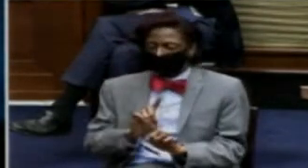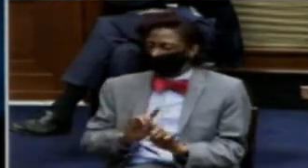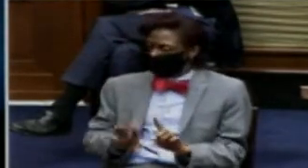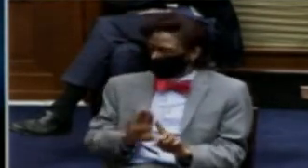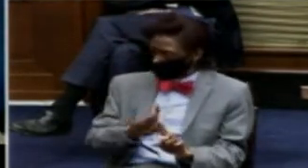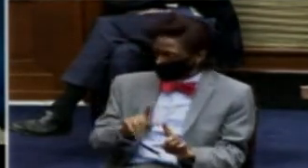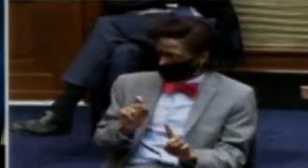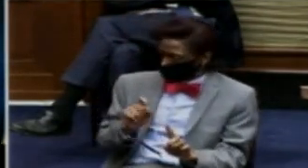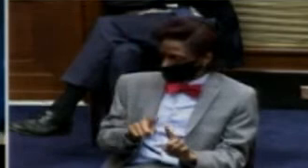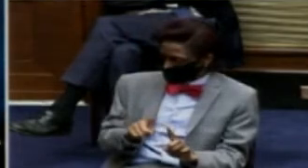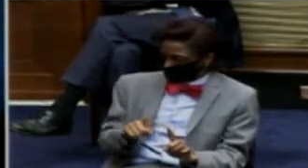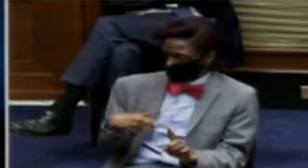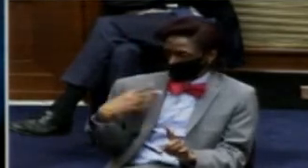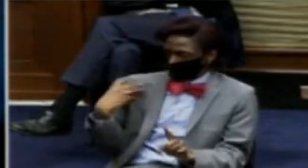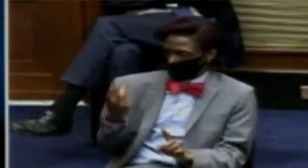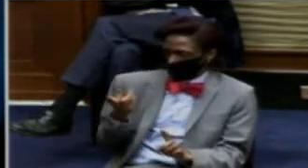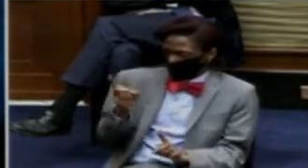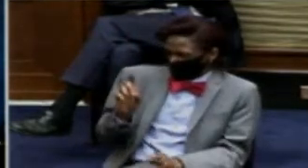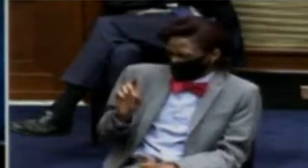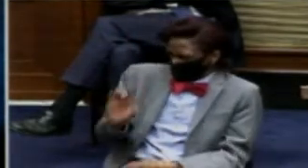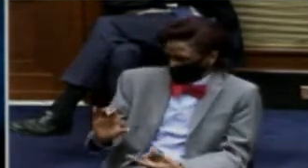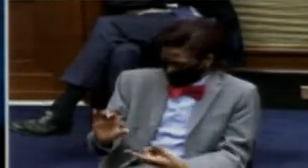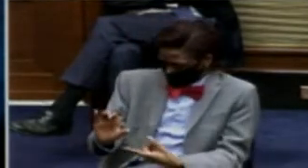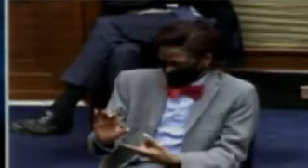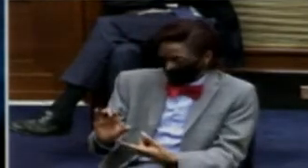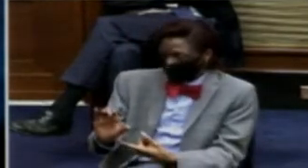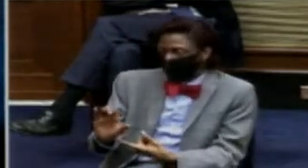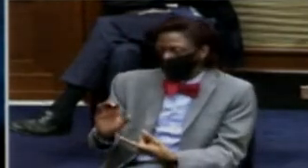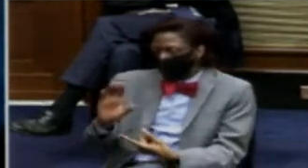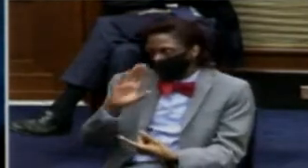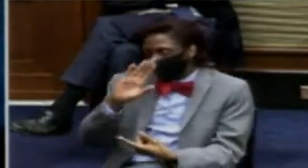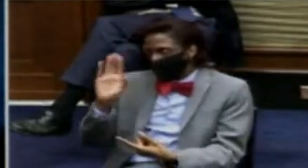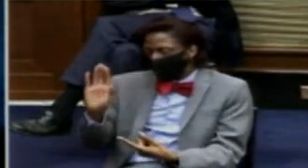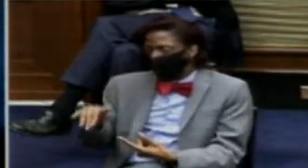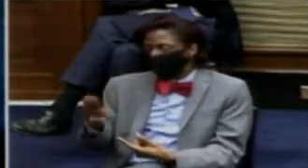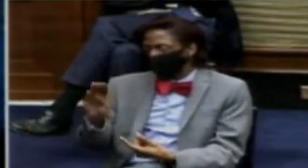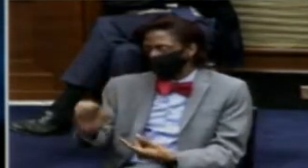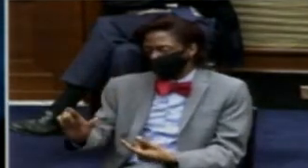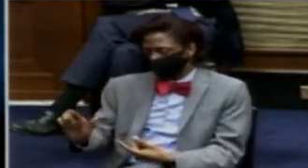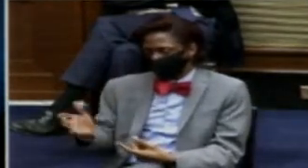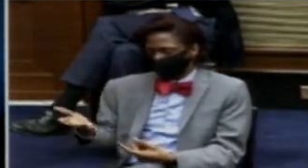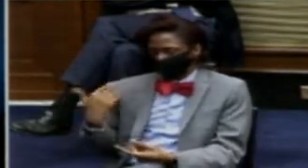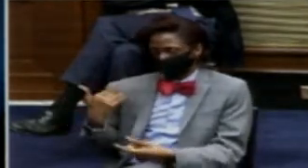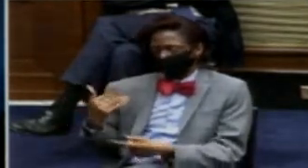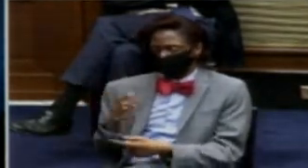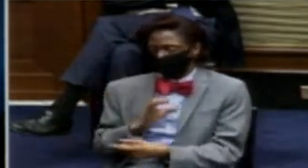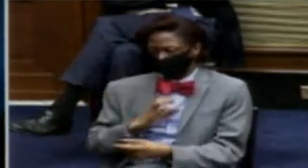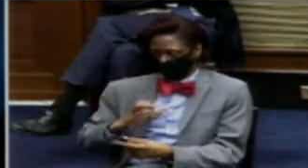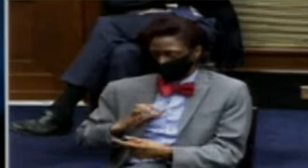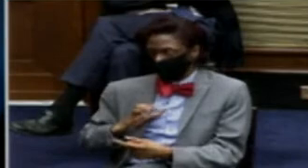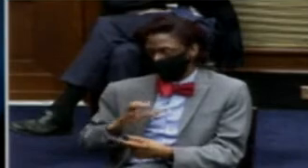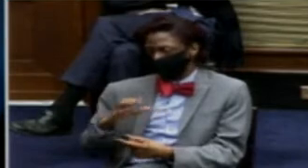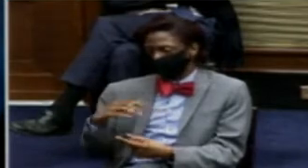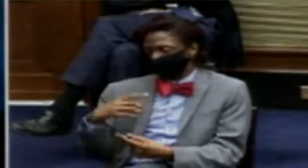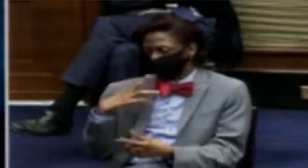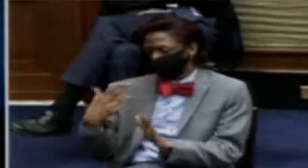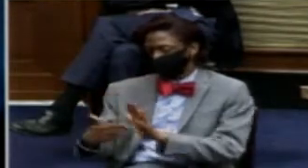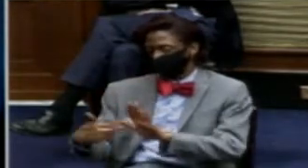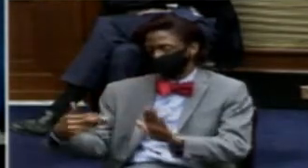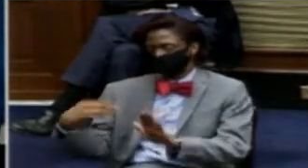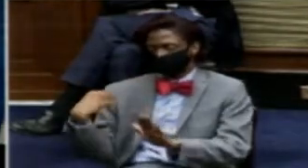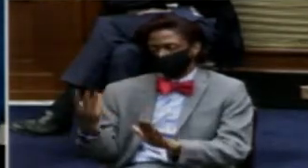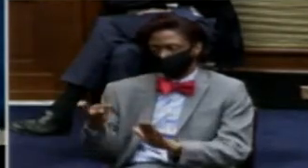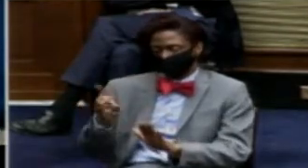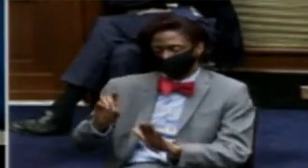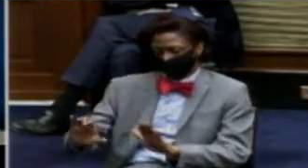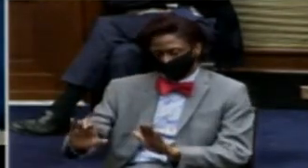Washington District of Columbia. And I know the bill, and at least in the last Congress, actually renamed Washington, D.C. So I guess the